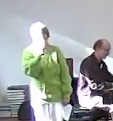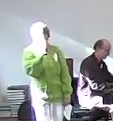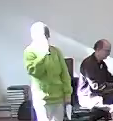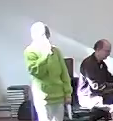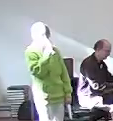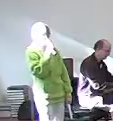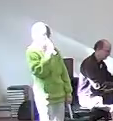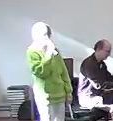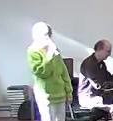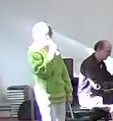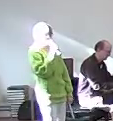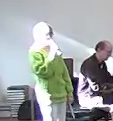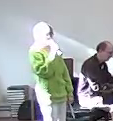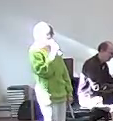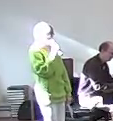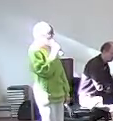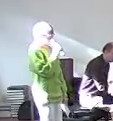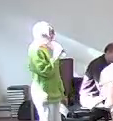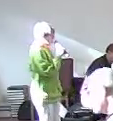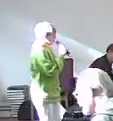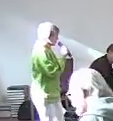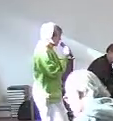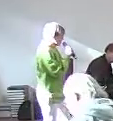go with you.